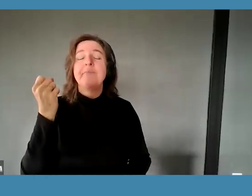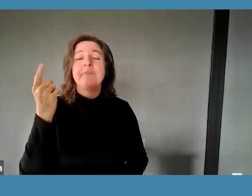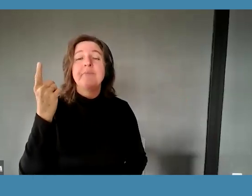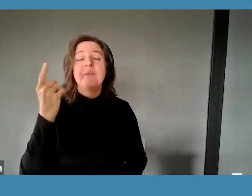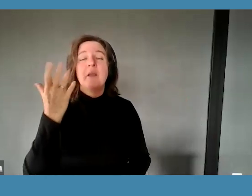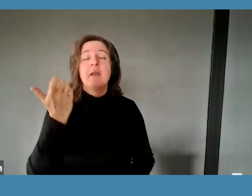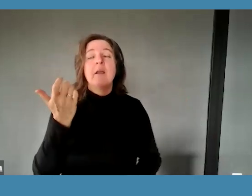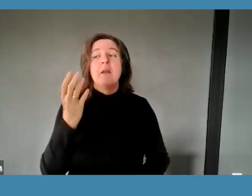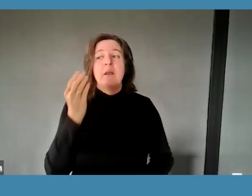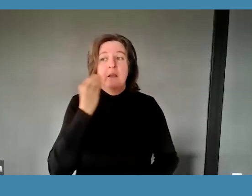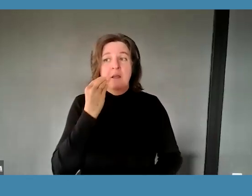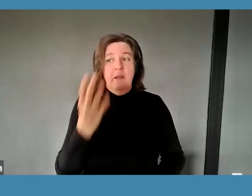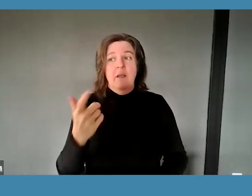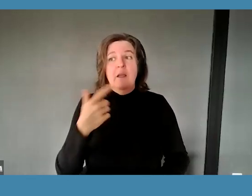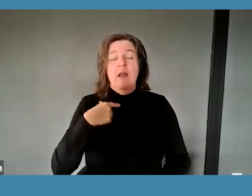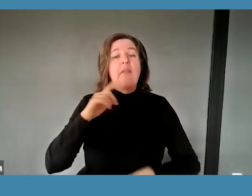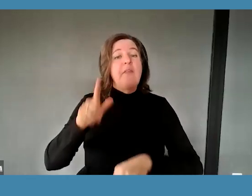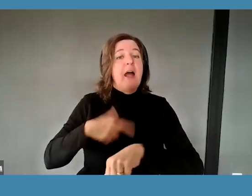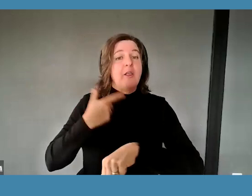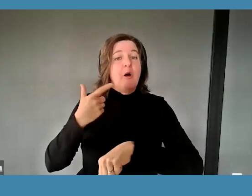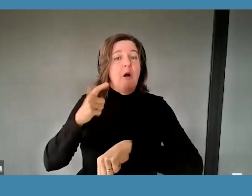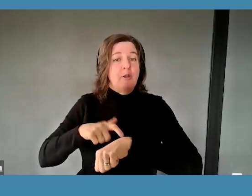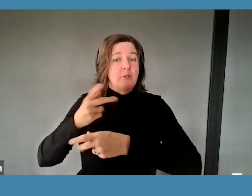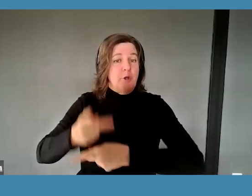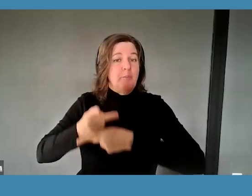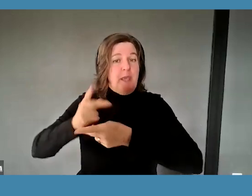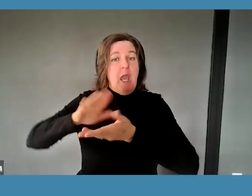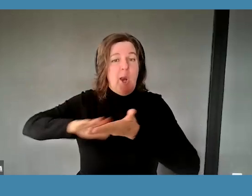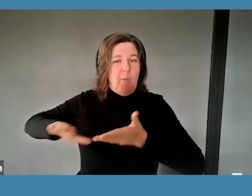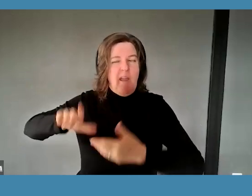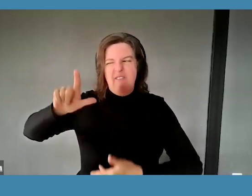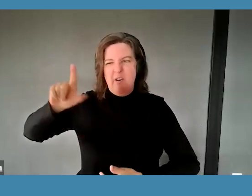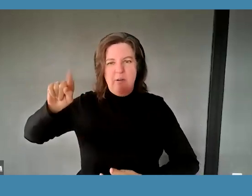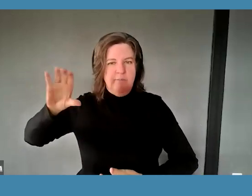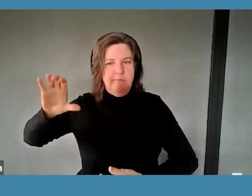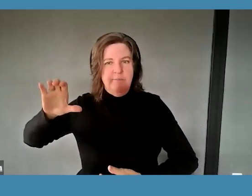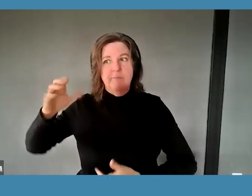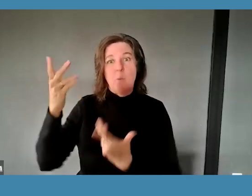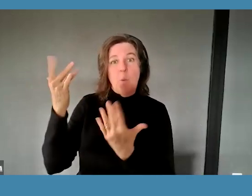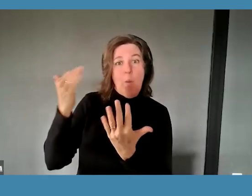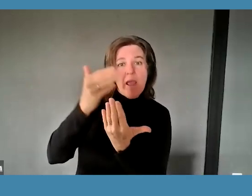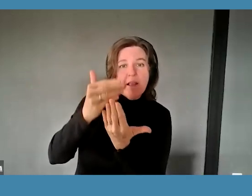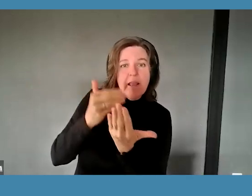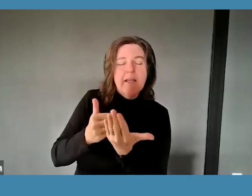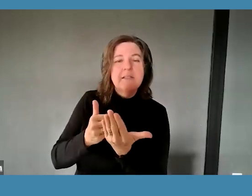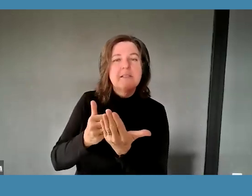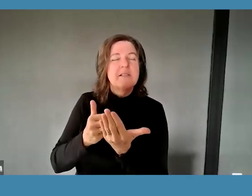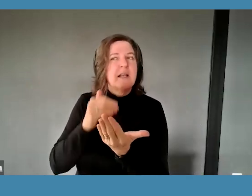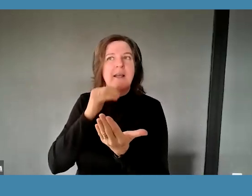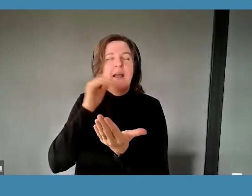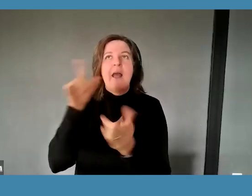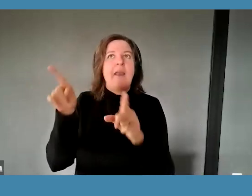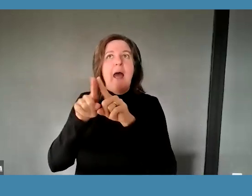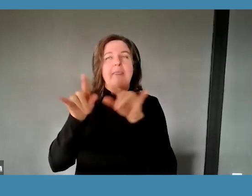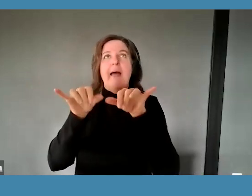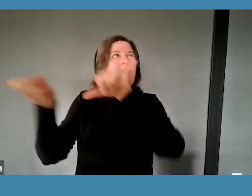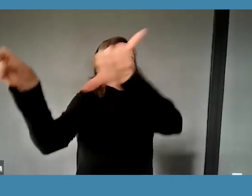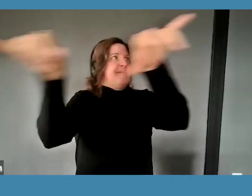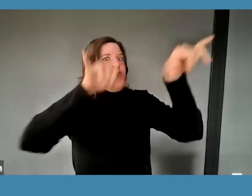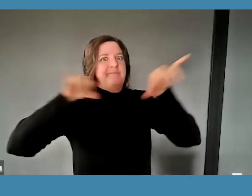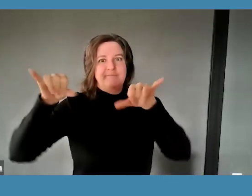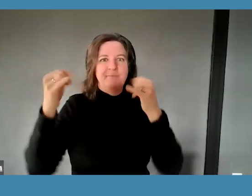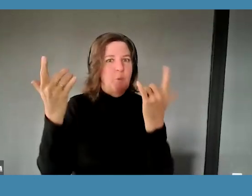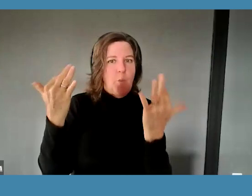the long-term care waiver wait list isn't a wait list in the way that people typically think about it. Like it's, you